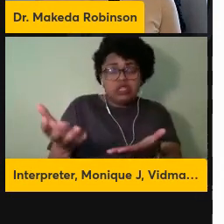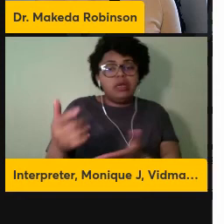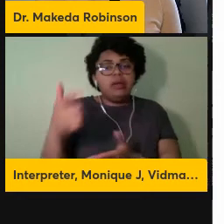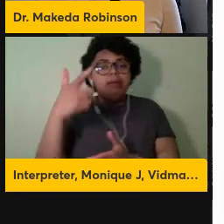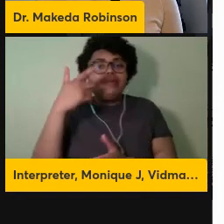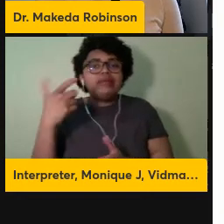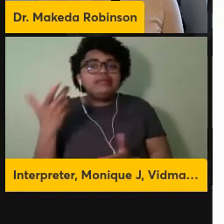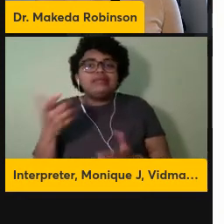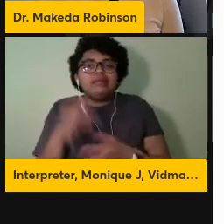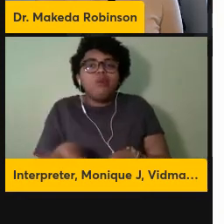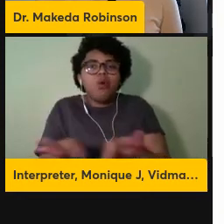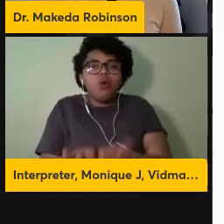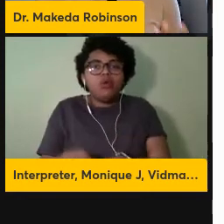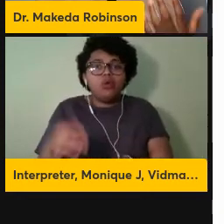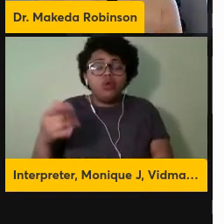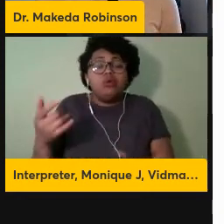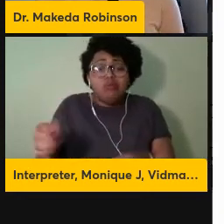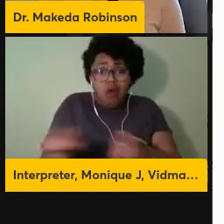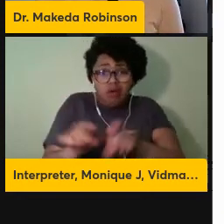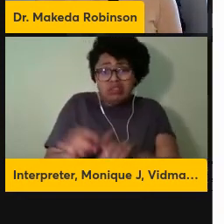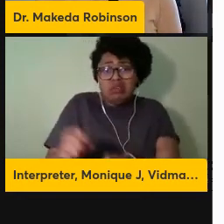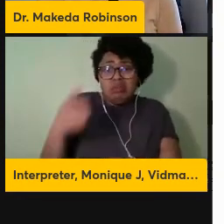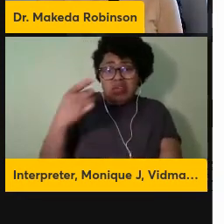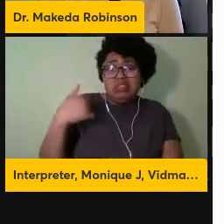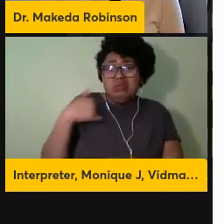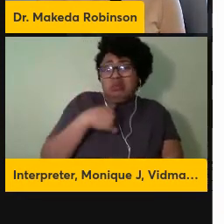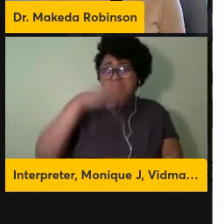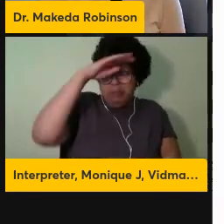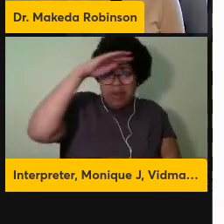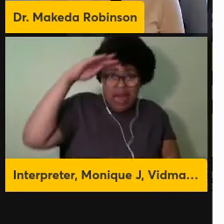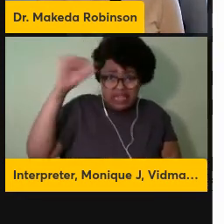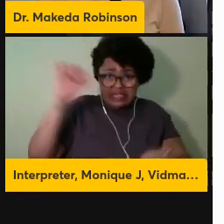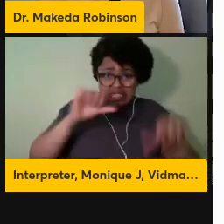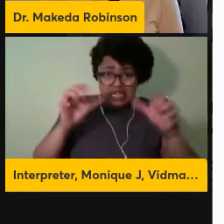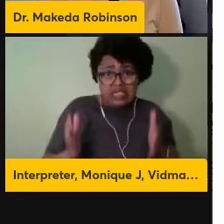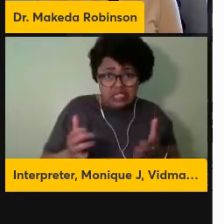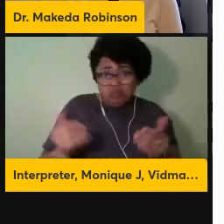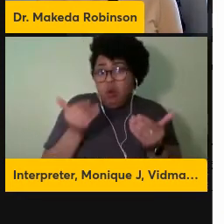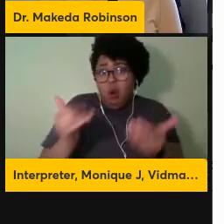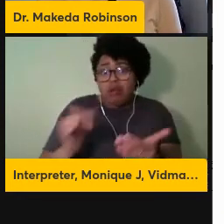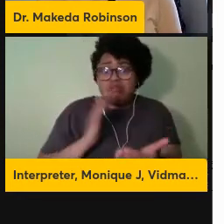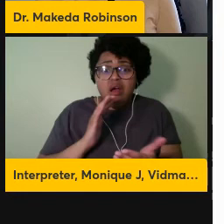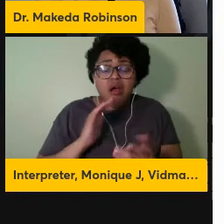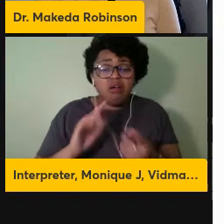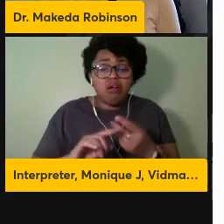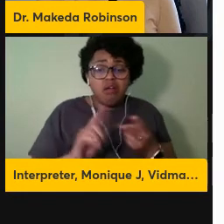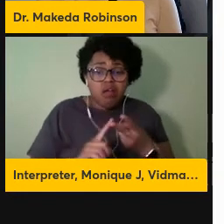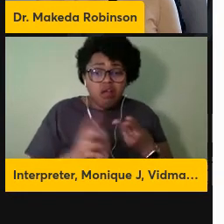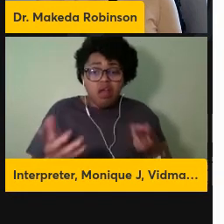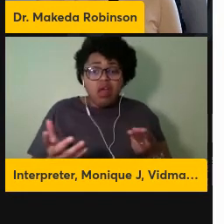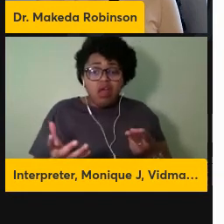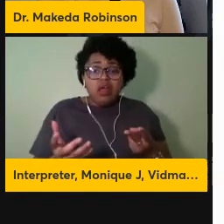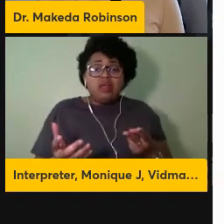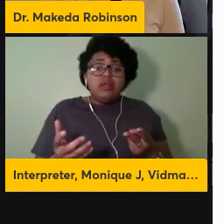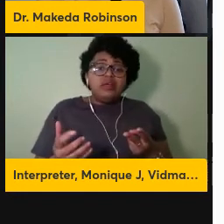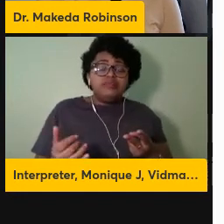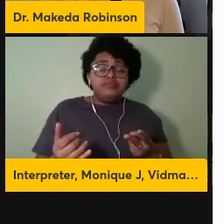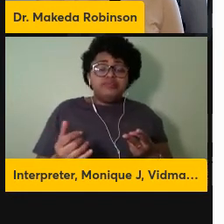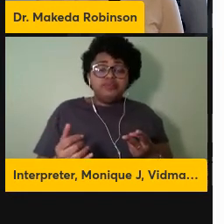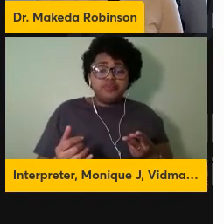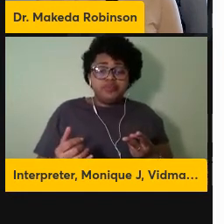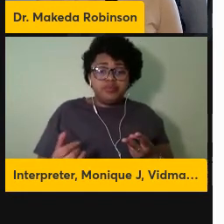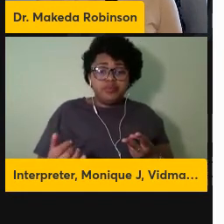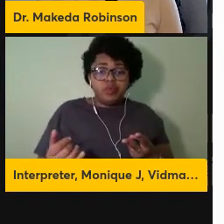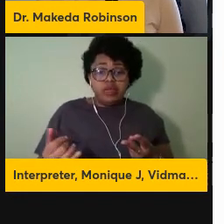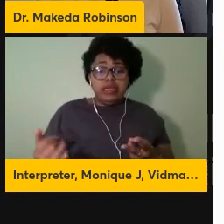scientists. Do things that make you feel uncomfortable and stretch yourself whenever you can. So helping to basically spearhead